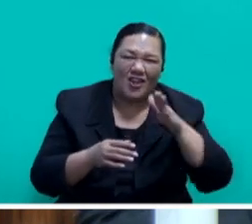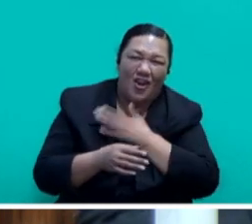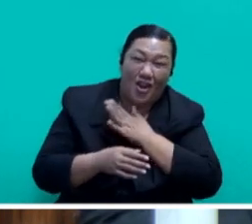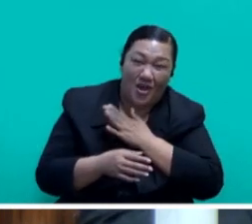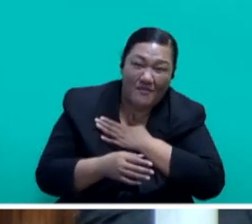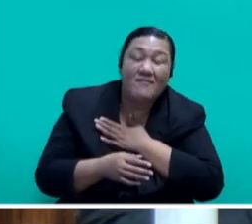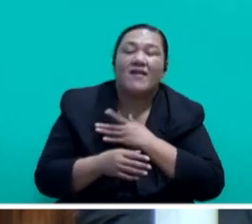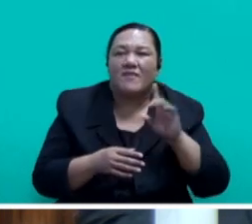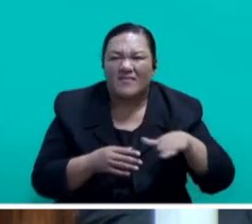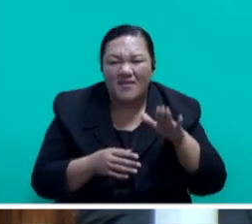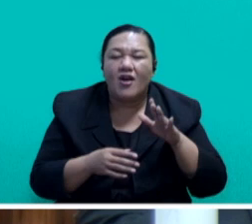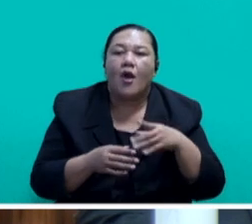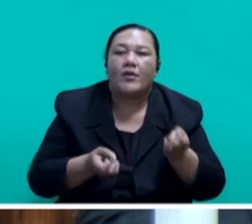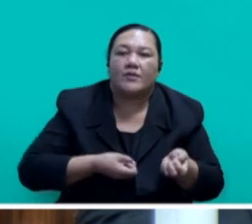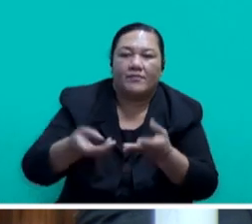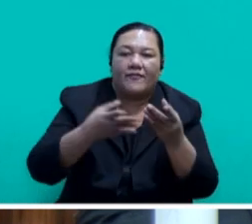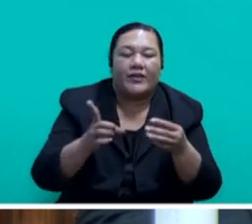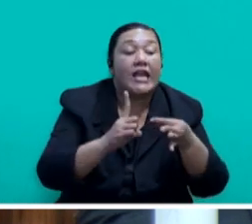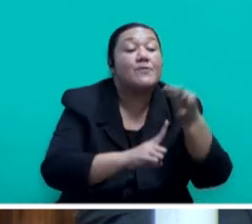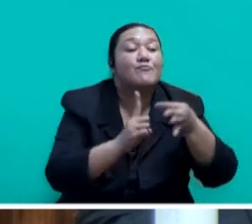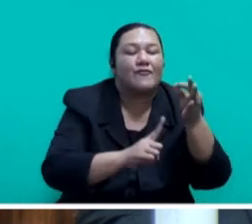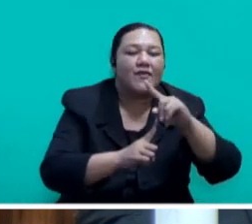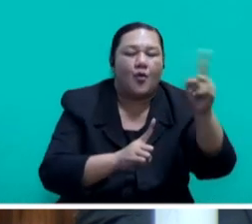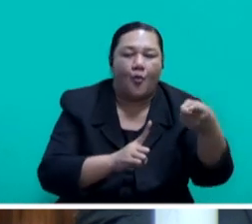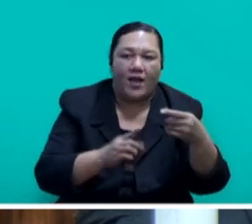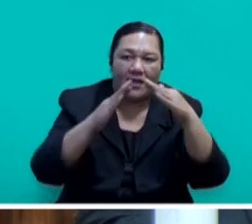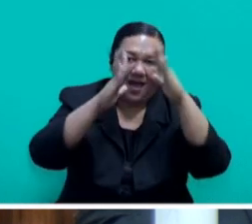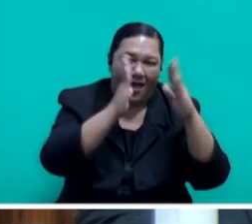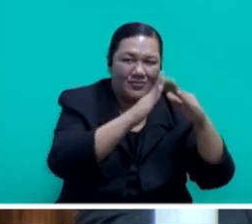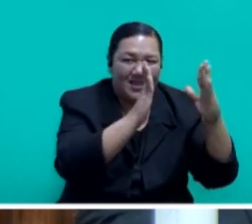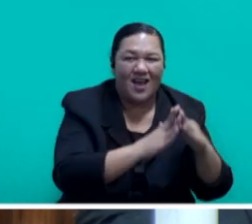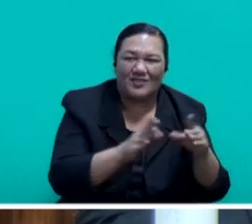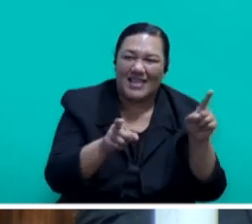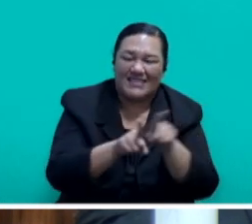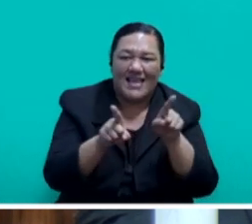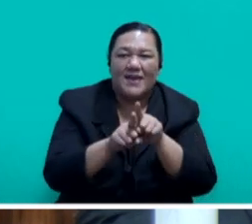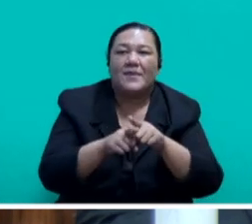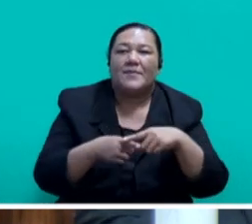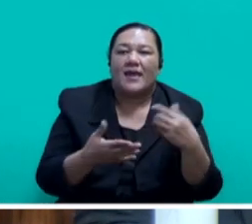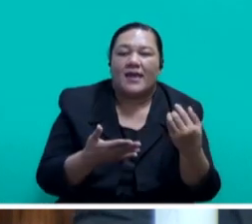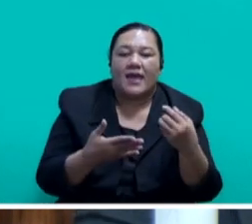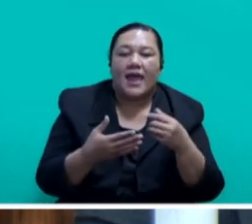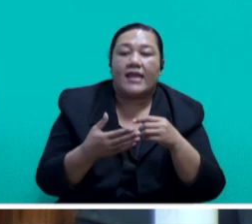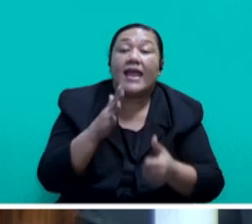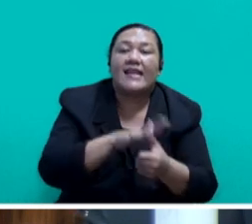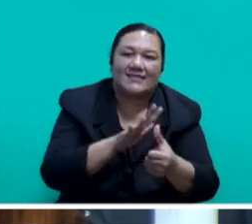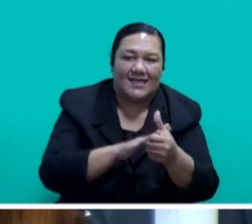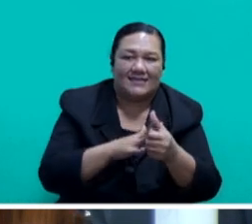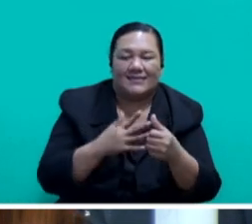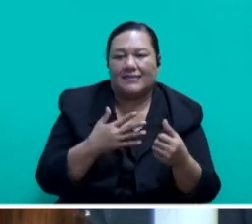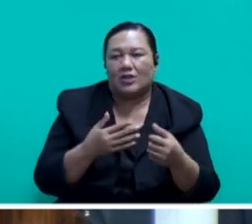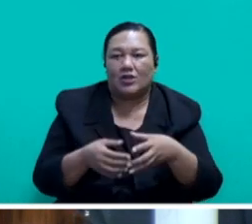homes and improving sanitation and access to safe drinking water. Mr. Speaker,